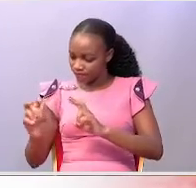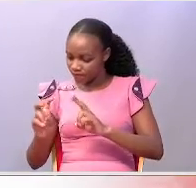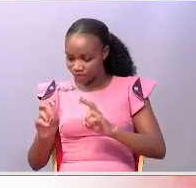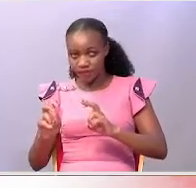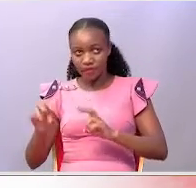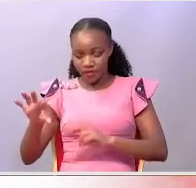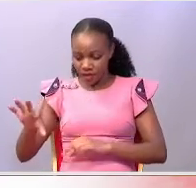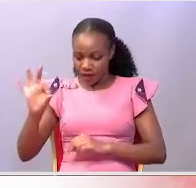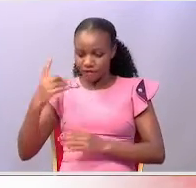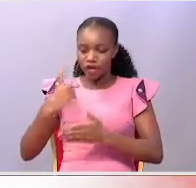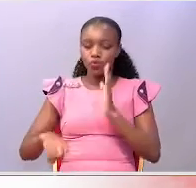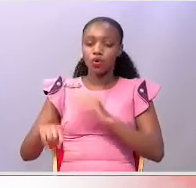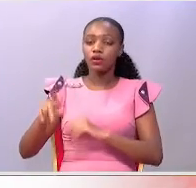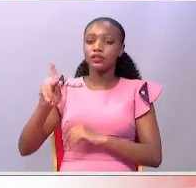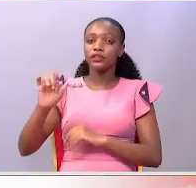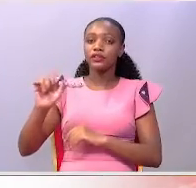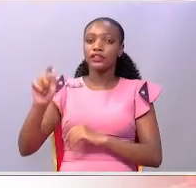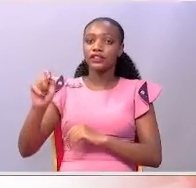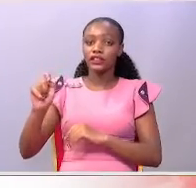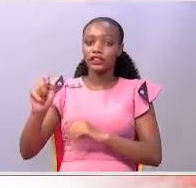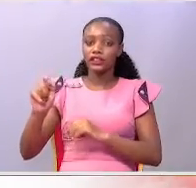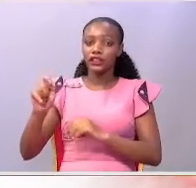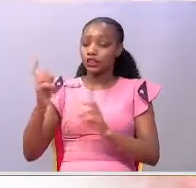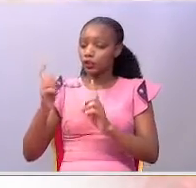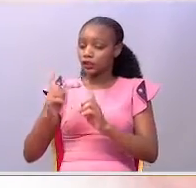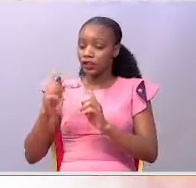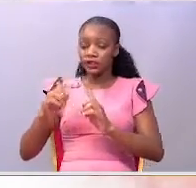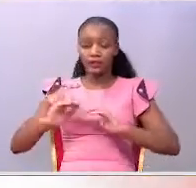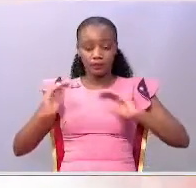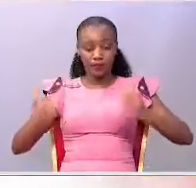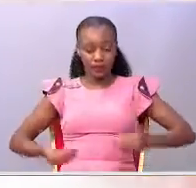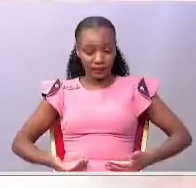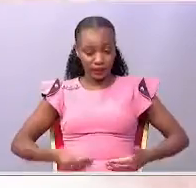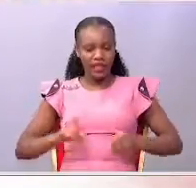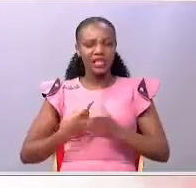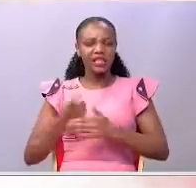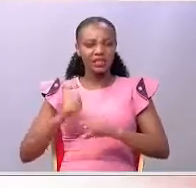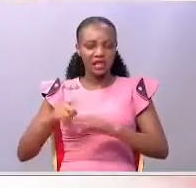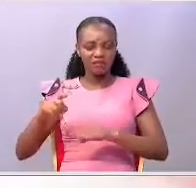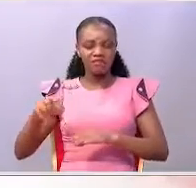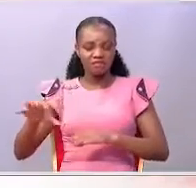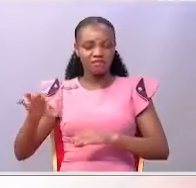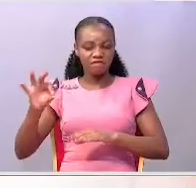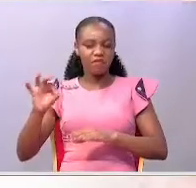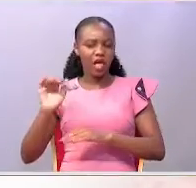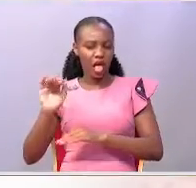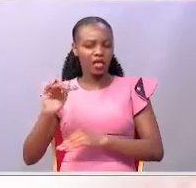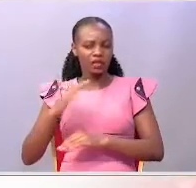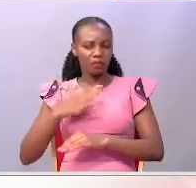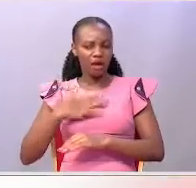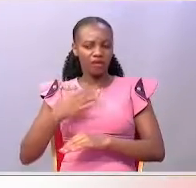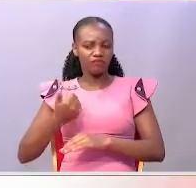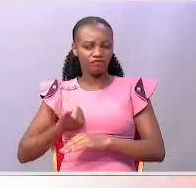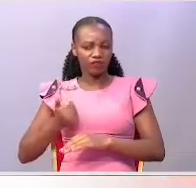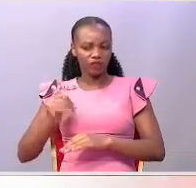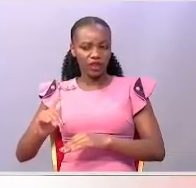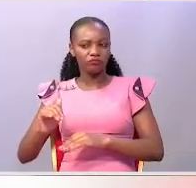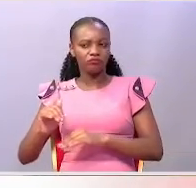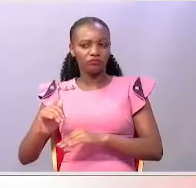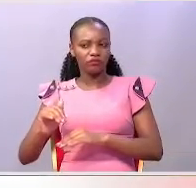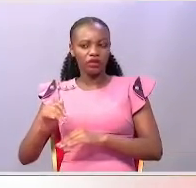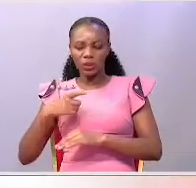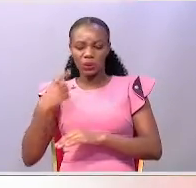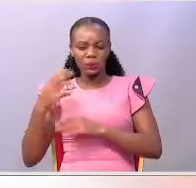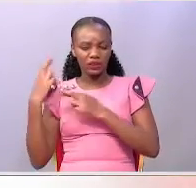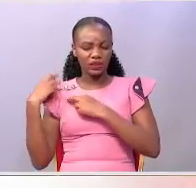kit hiyo ya kupima ujauzito. So wakati nilipata hiyo kit nilimuuliza hii ni ya nani. Hapo ndio